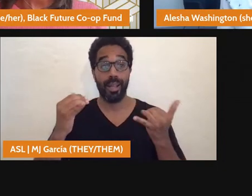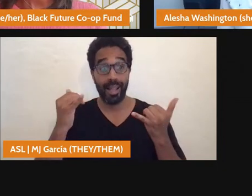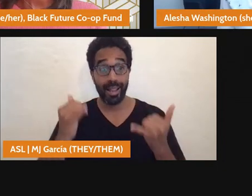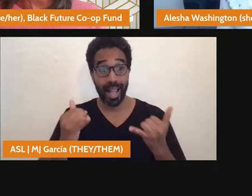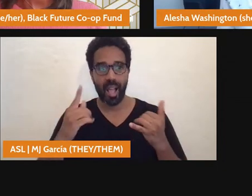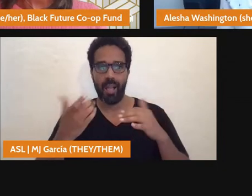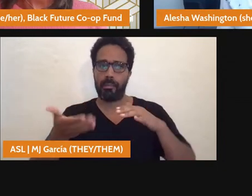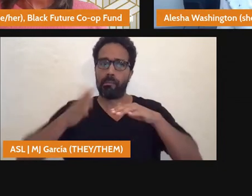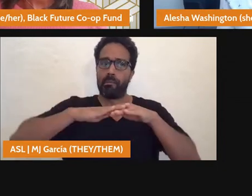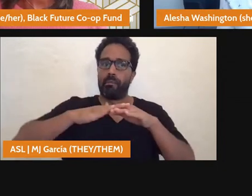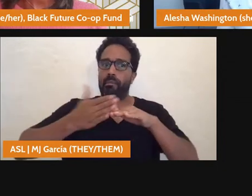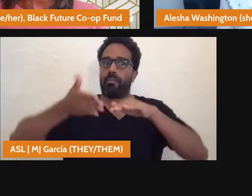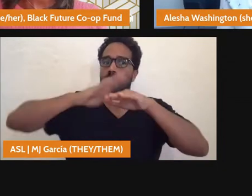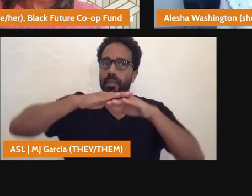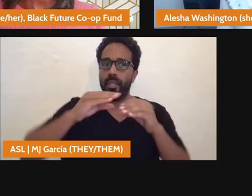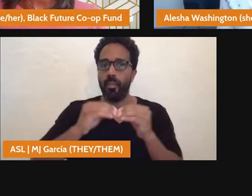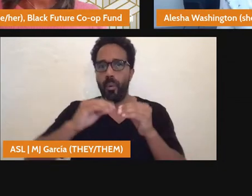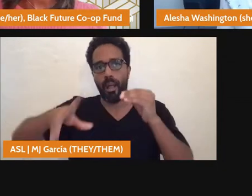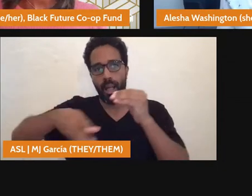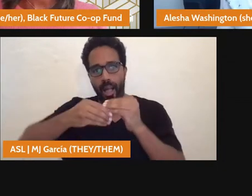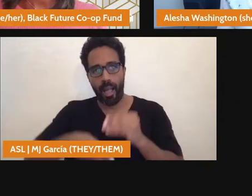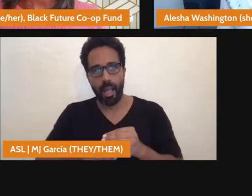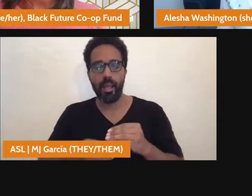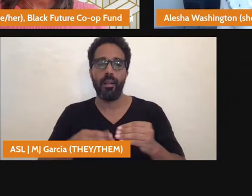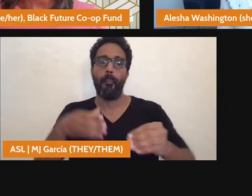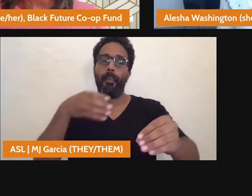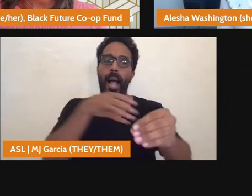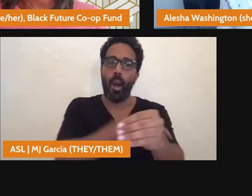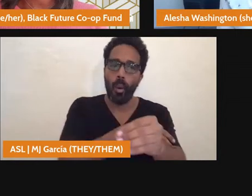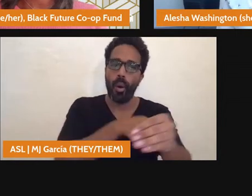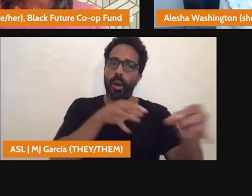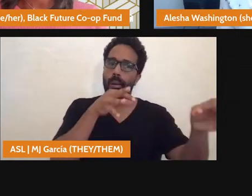it to doing all that other power work that I know I talked about earlier.